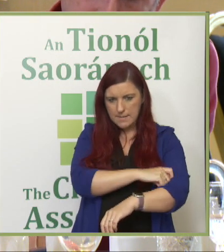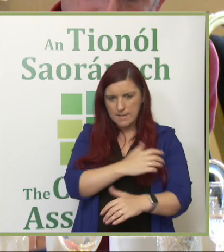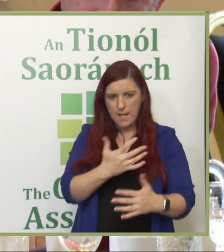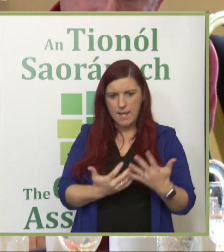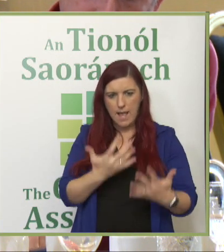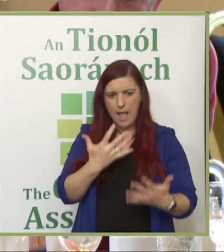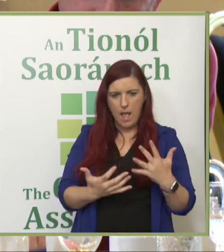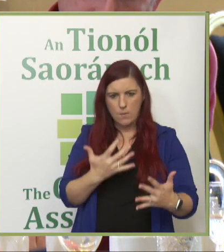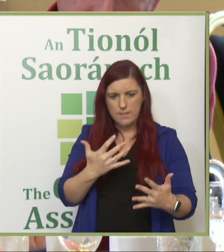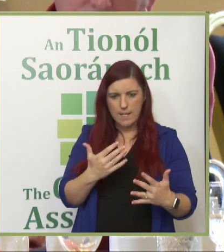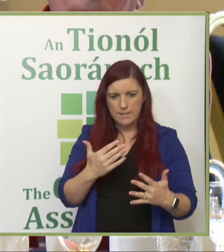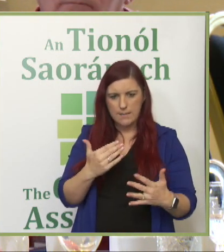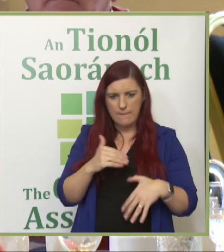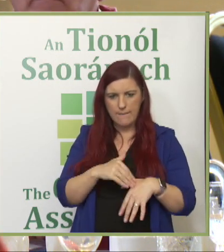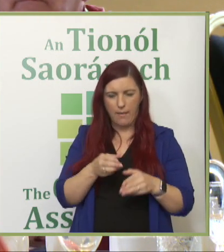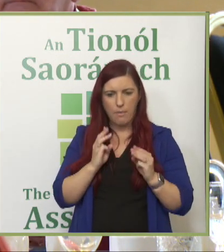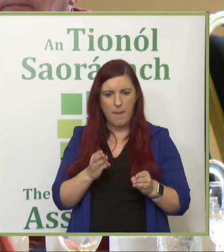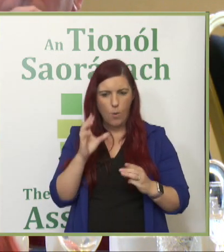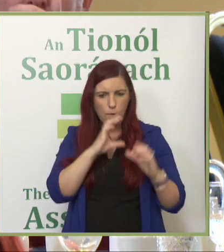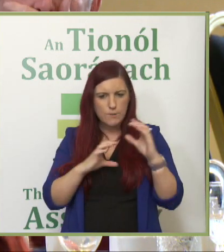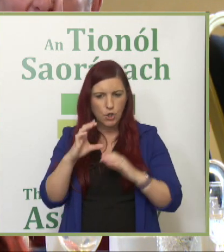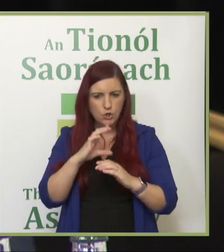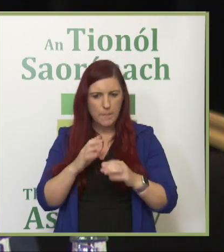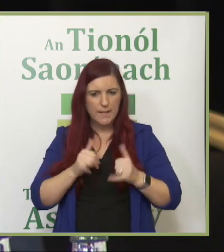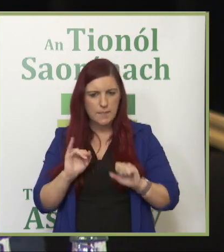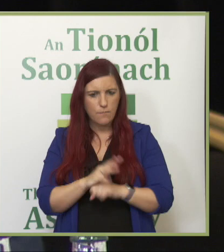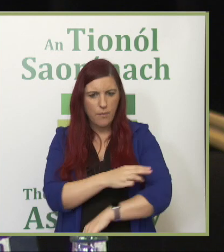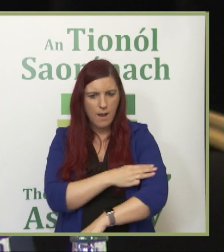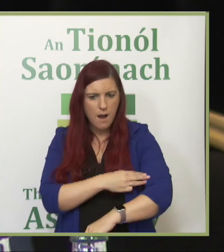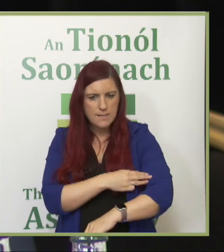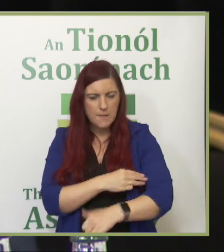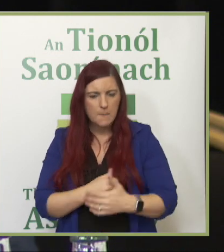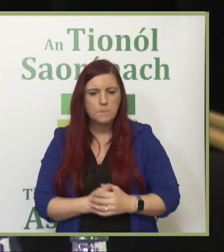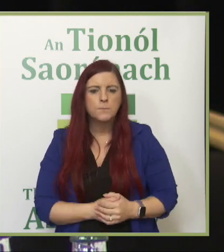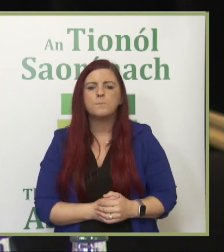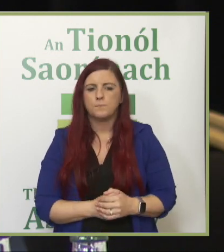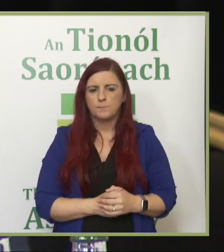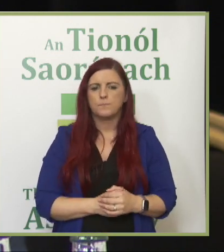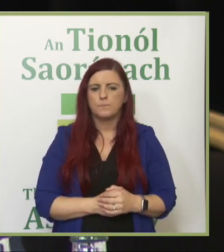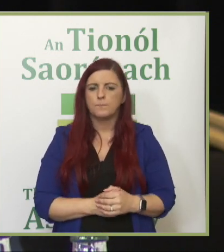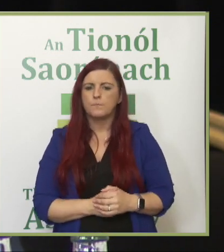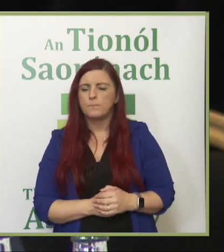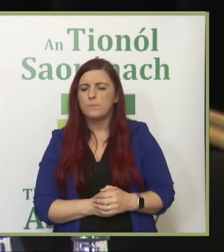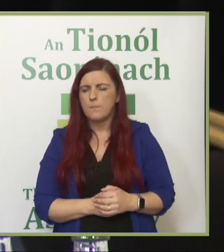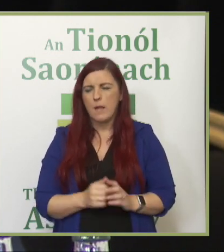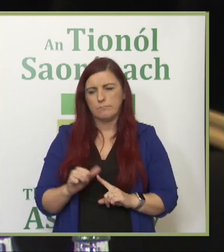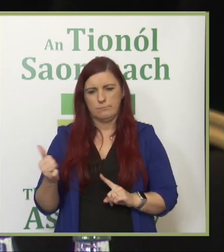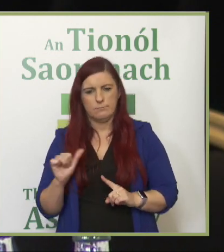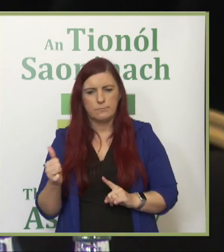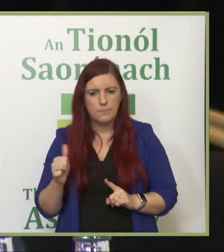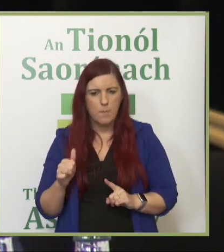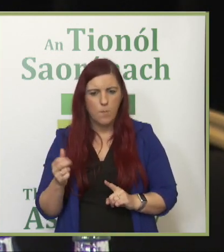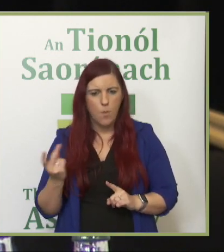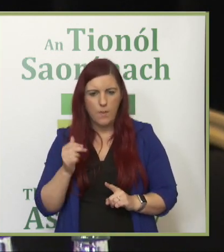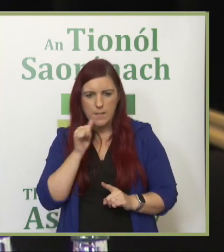that affect the power to search that's already there in the legislation? Yeah, I mean, and Justin might come in on this as well. Essentially, and this is